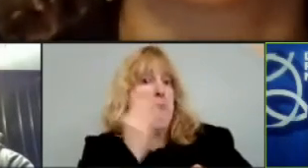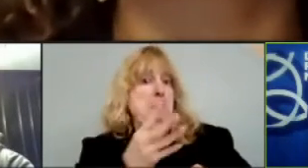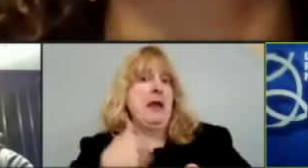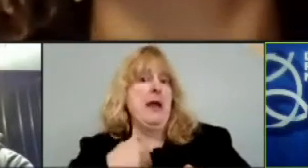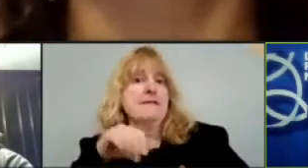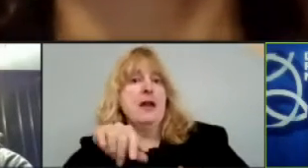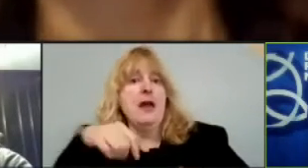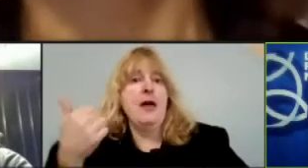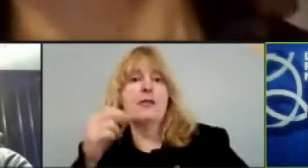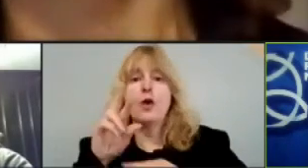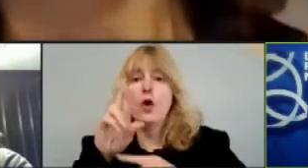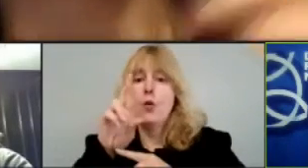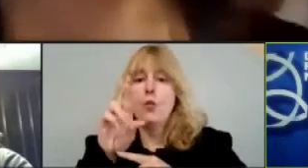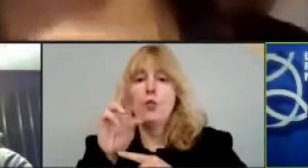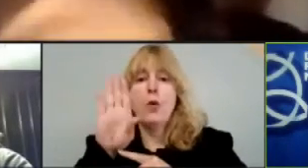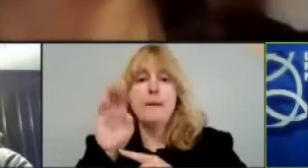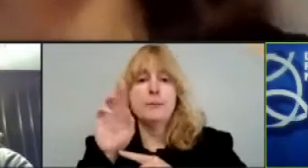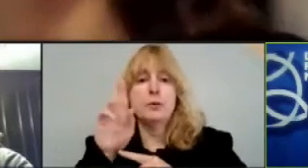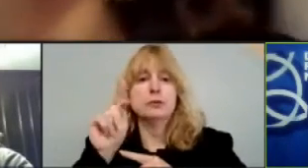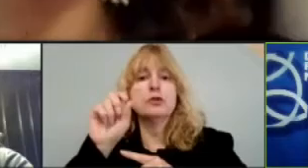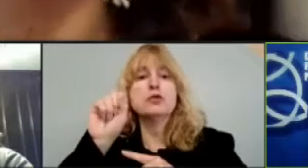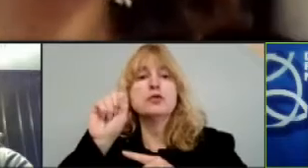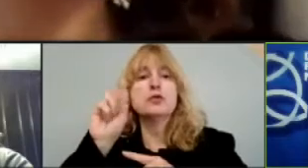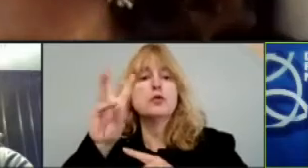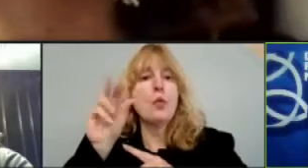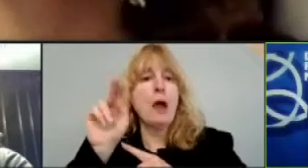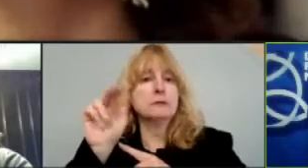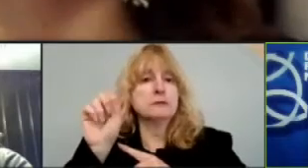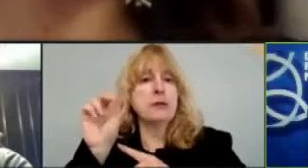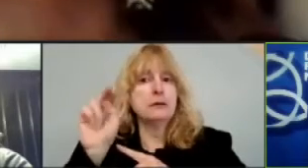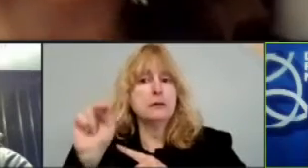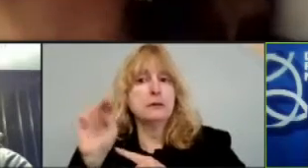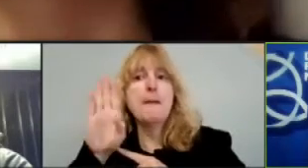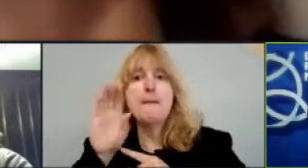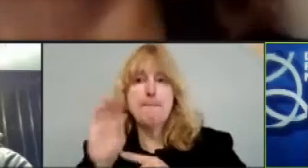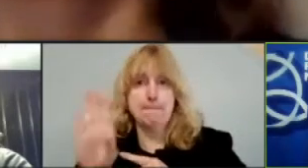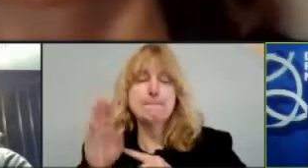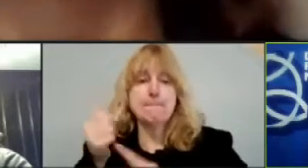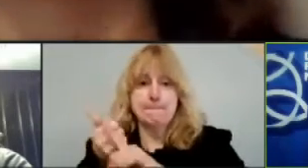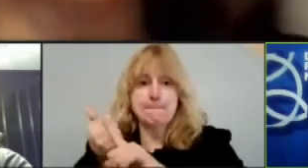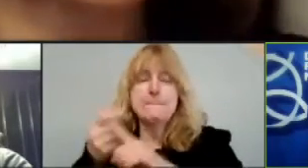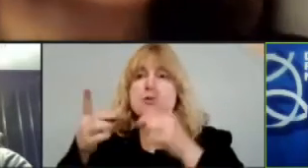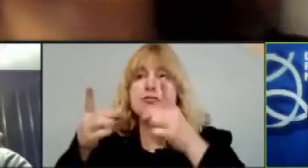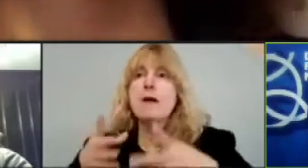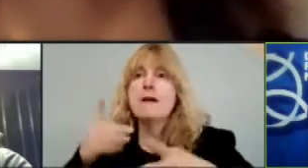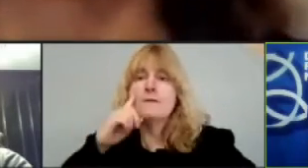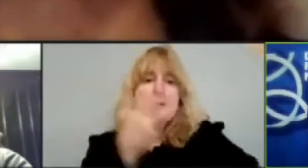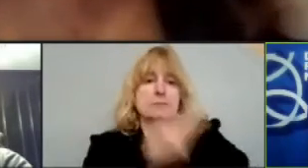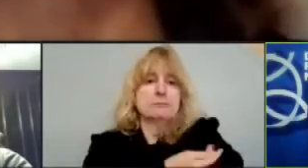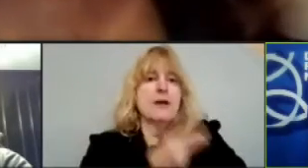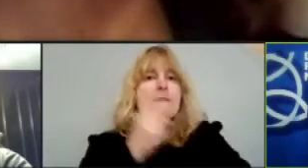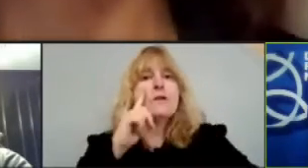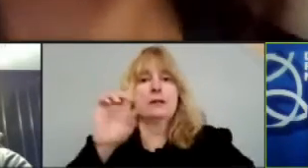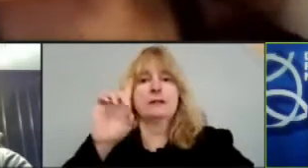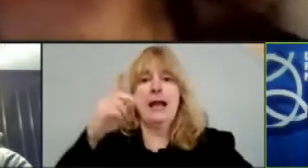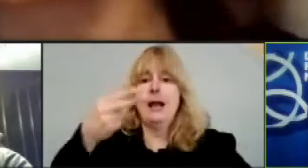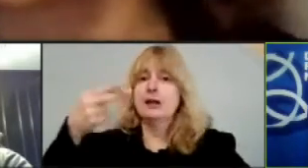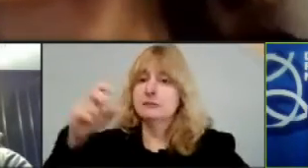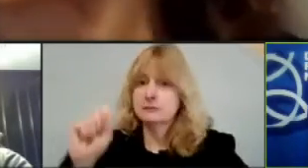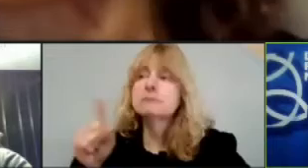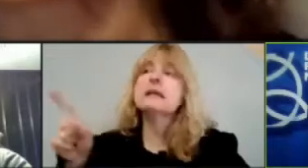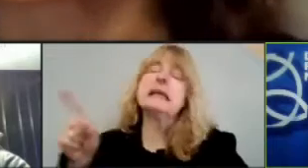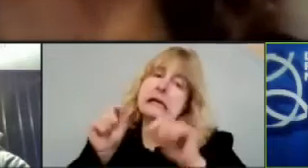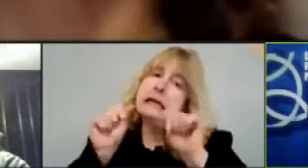Robert Swanson. Bob Swanson is the Director for Immunizations for the Michigan Department of Health and Human Services, and can